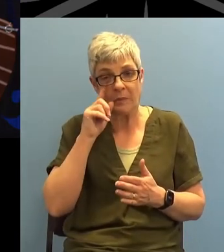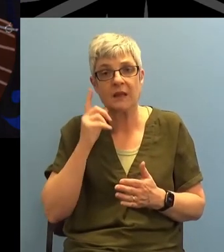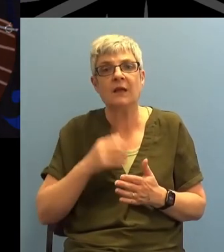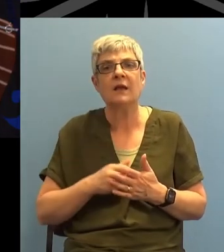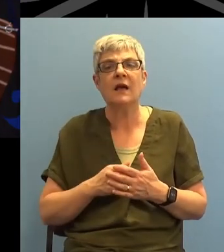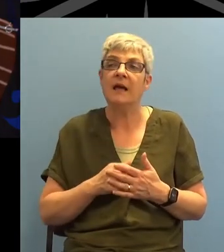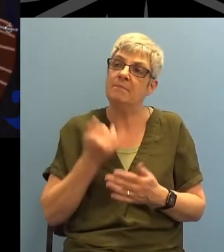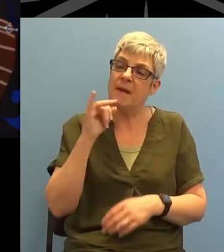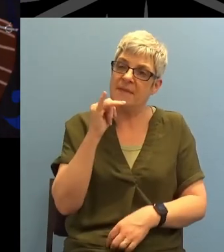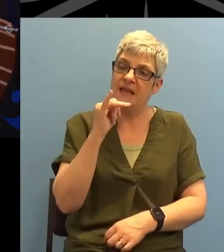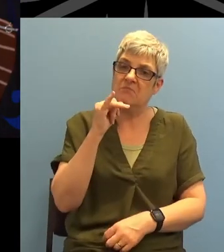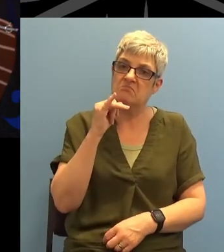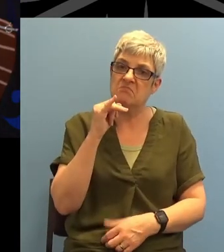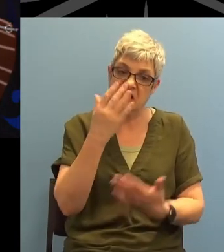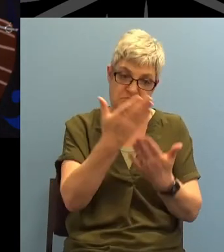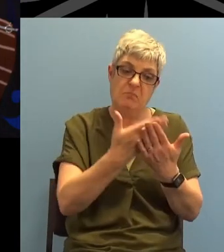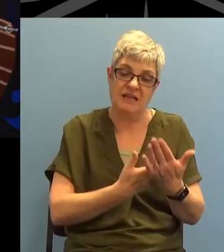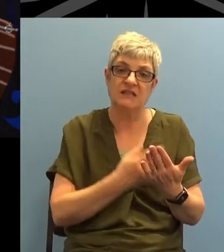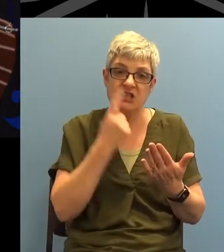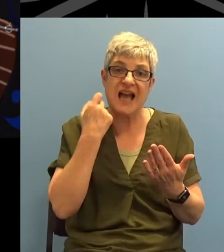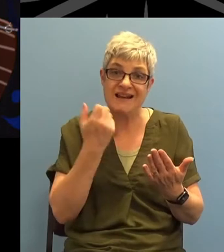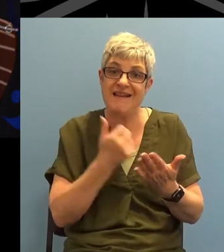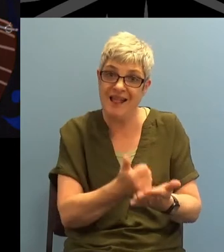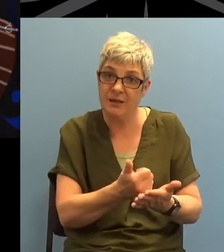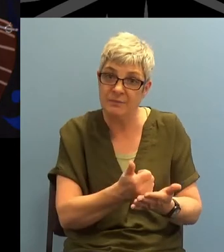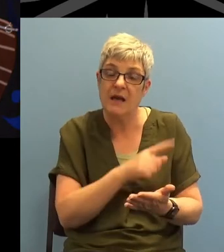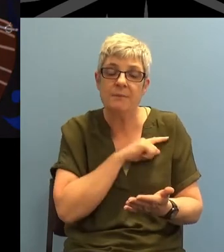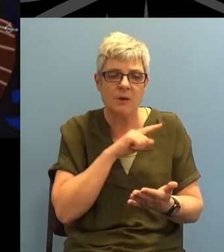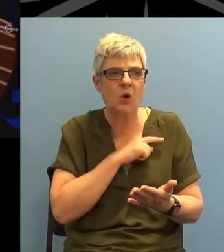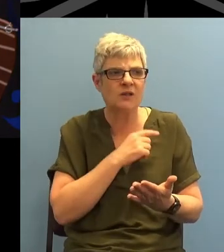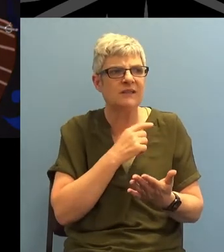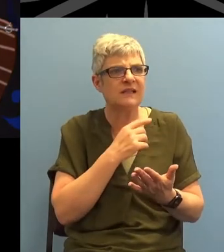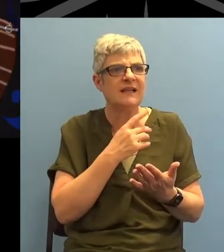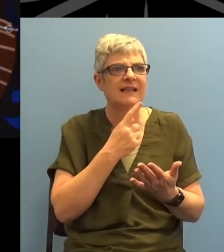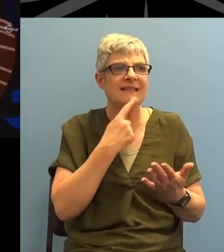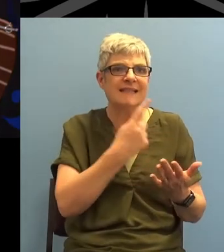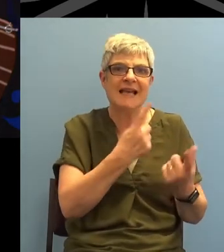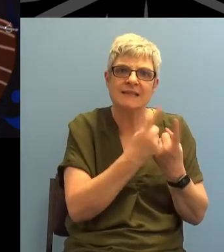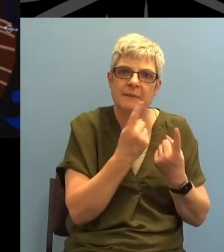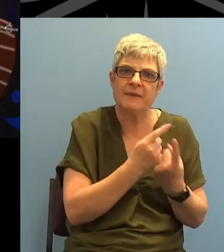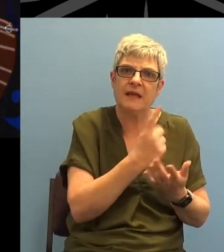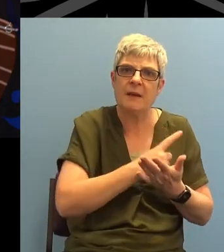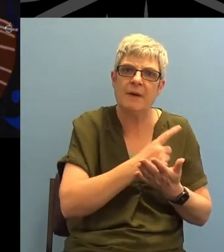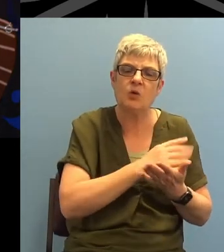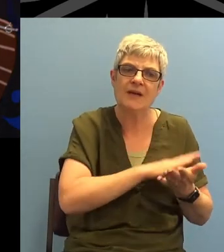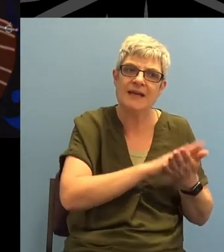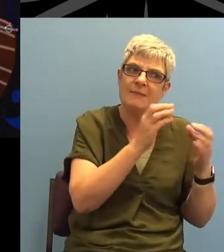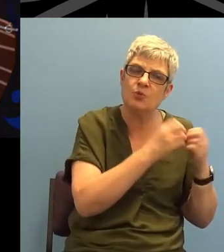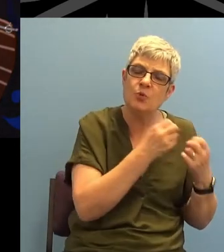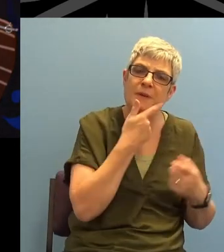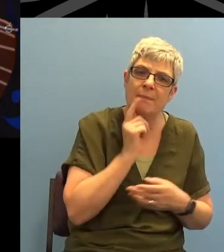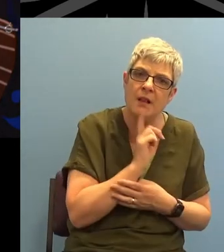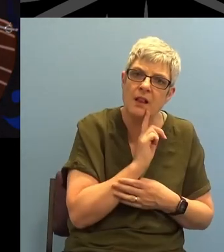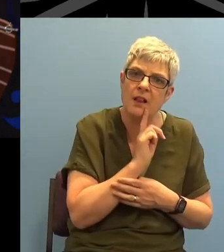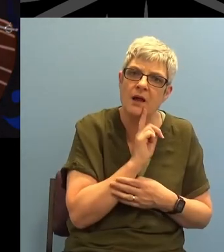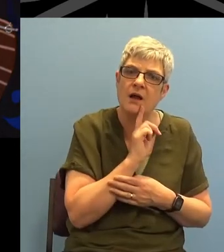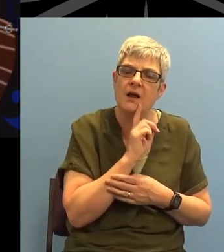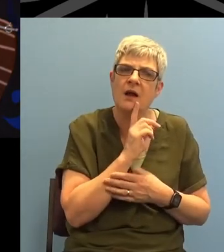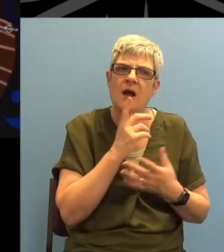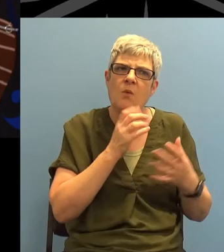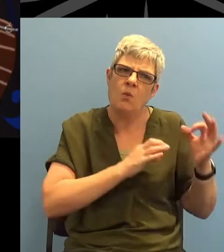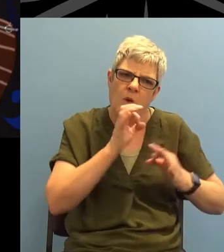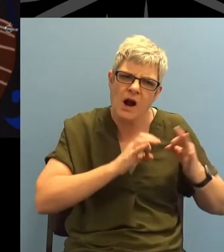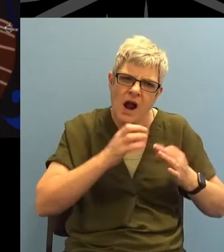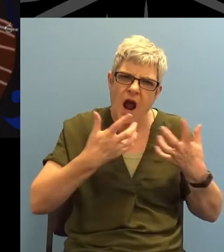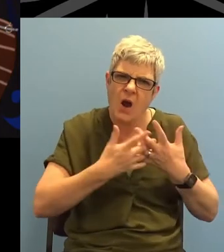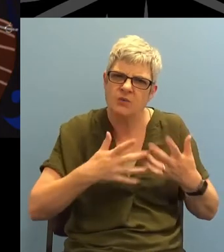And perhaps this passage can help us because it has something to say about the way that the Hebrew people worked out how to live